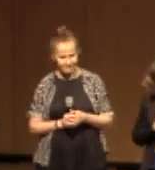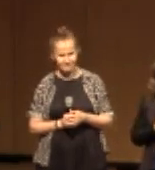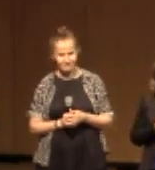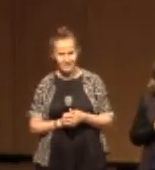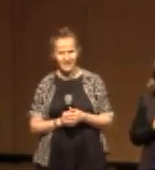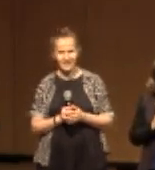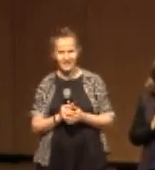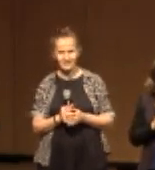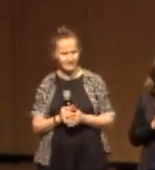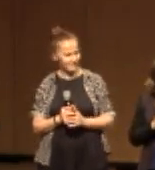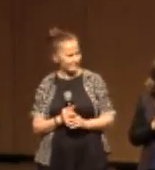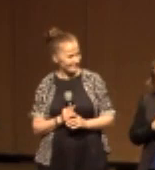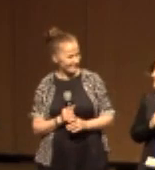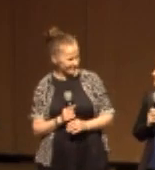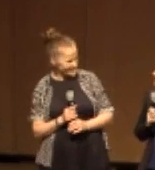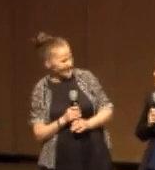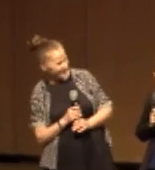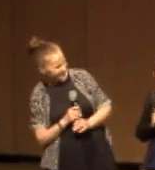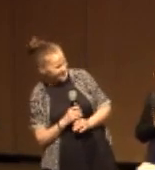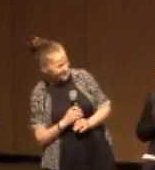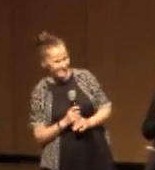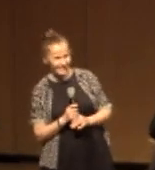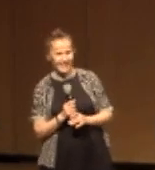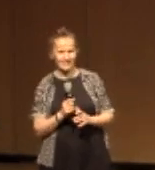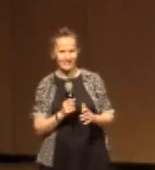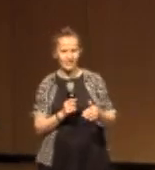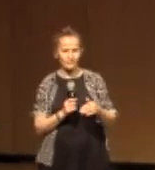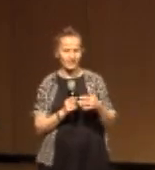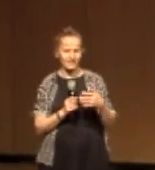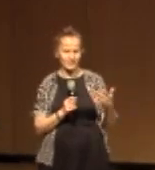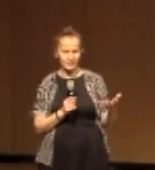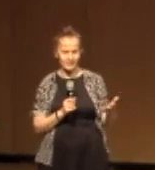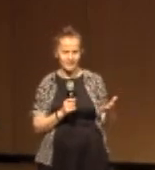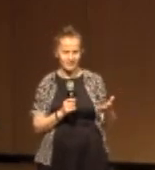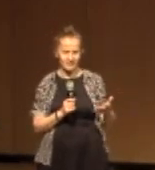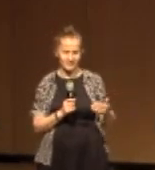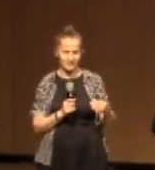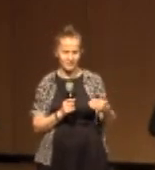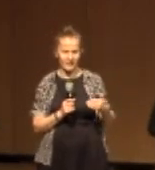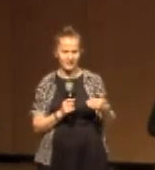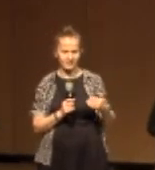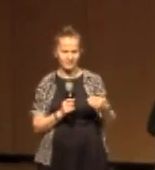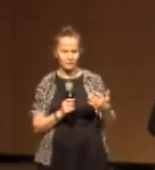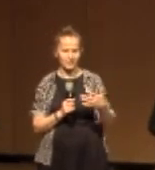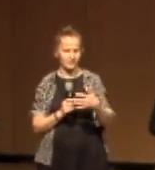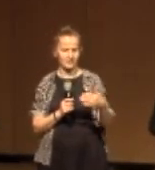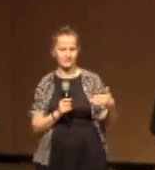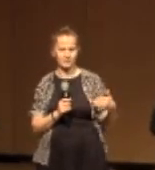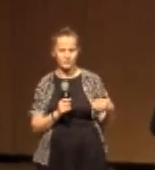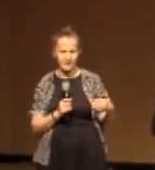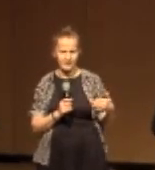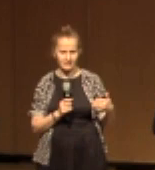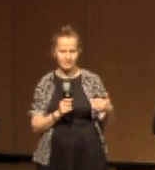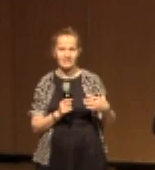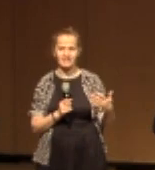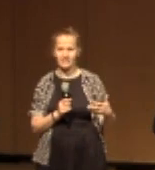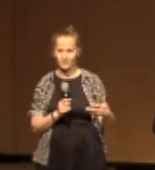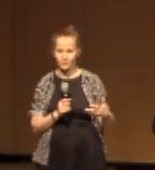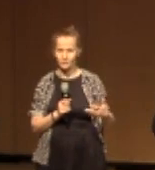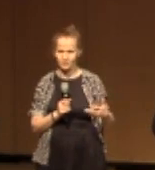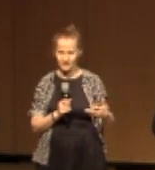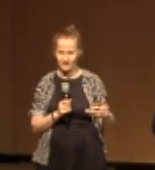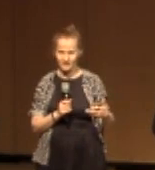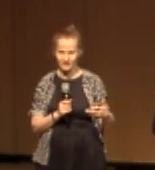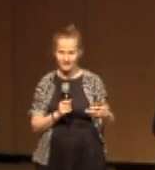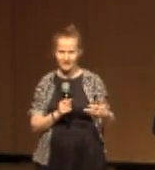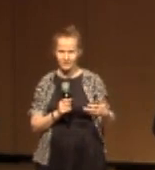together yeah I think that's what I wanted to say yeah yeah and and may the experimentation is also a matter of what are the different ways of listening